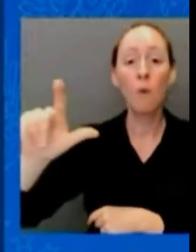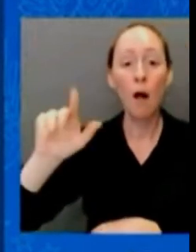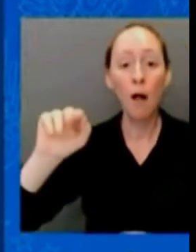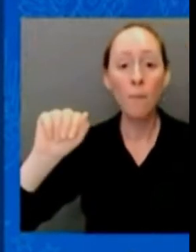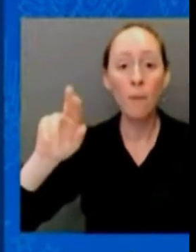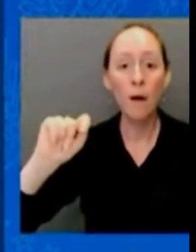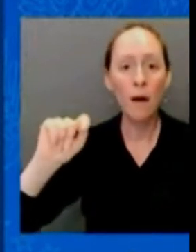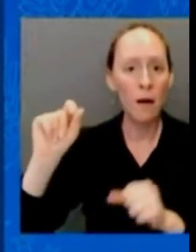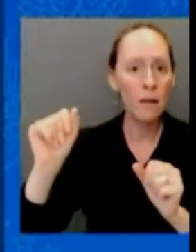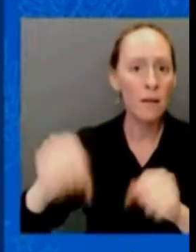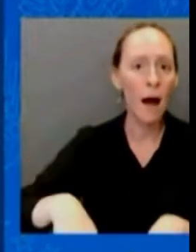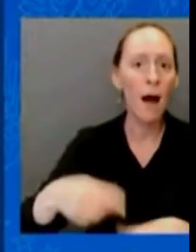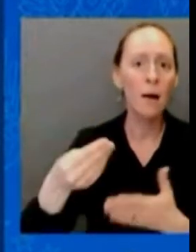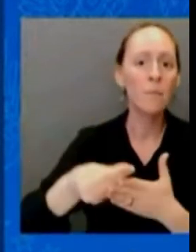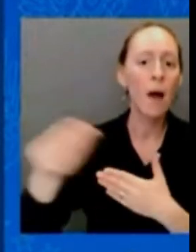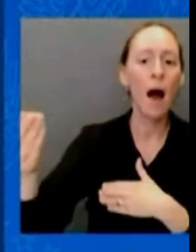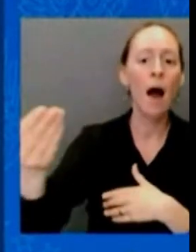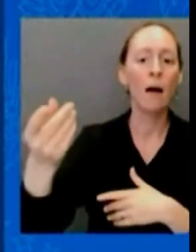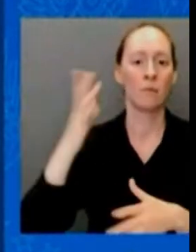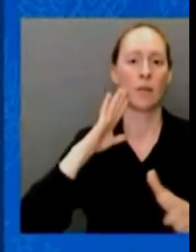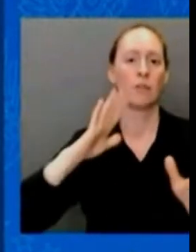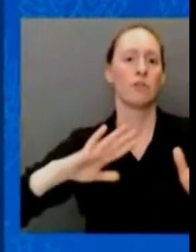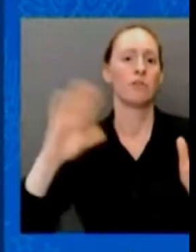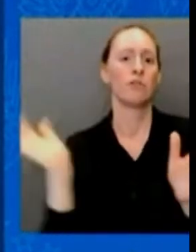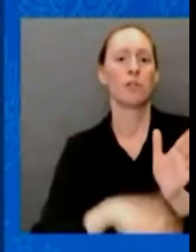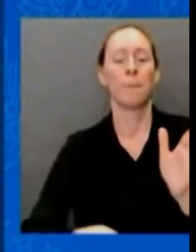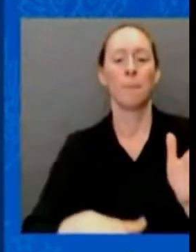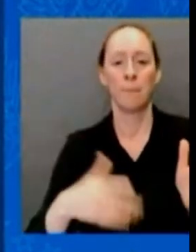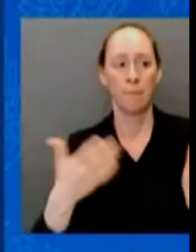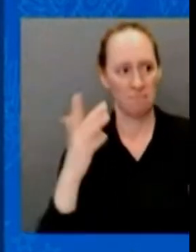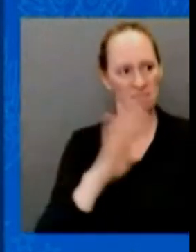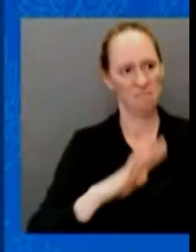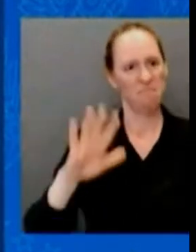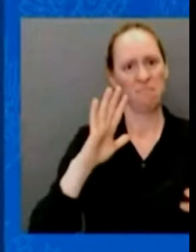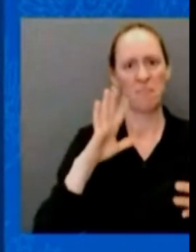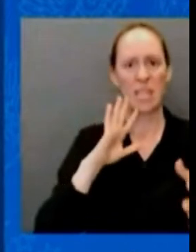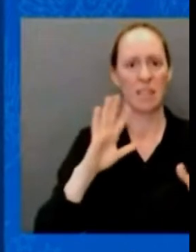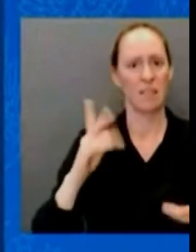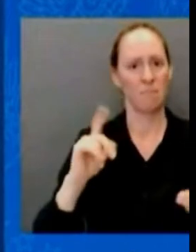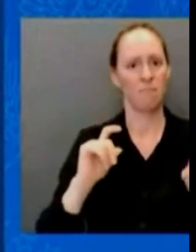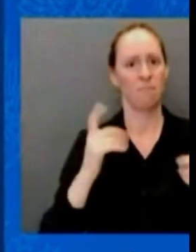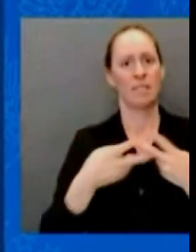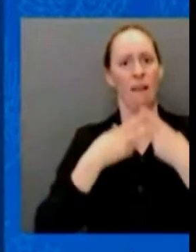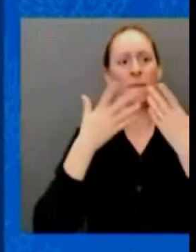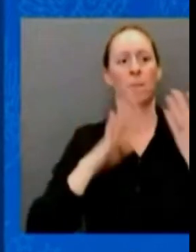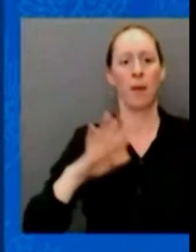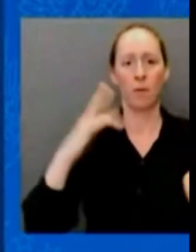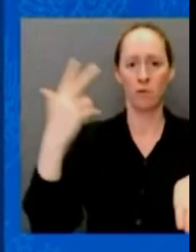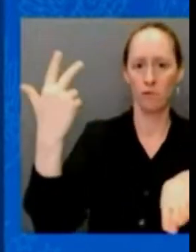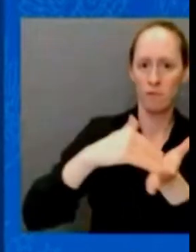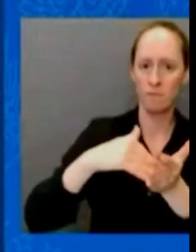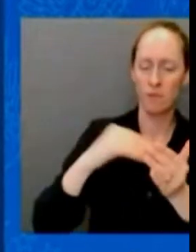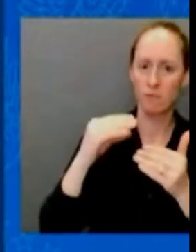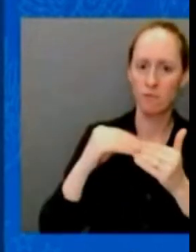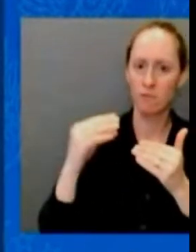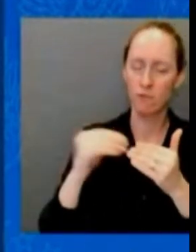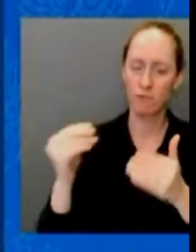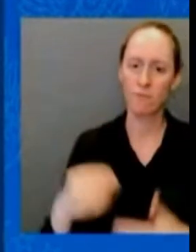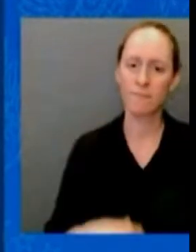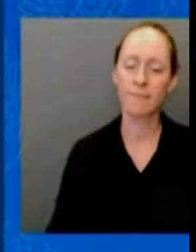$3,000 for a pair of hearing aids for millions of Americans with hearing loss. $3,000.